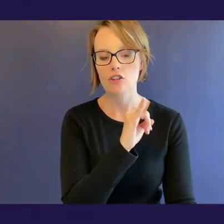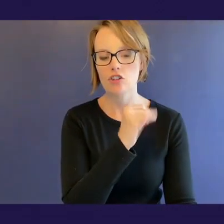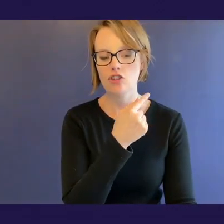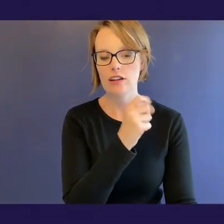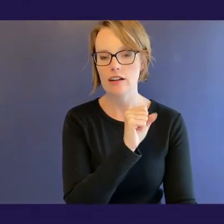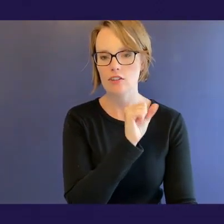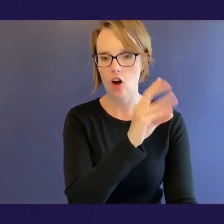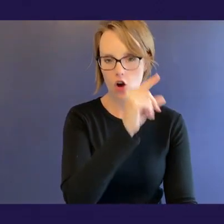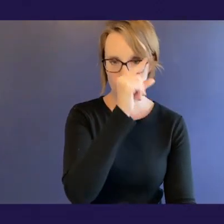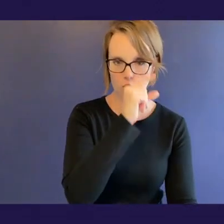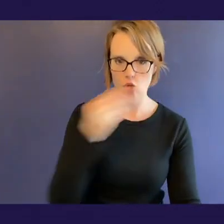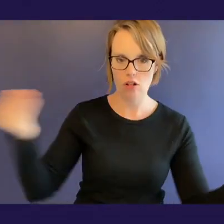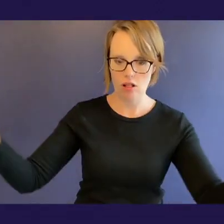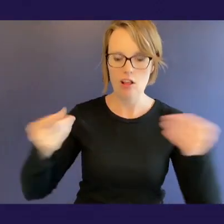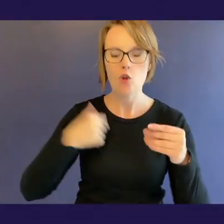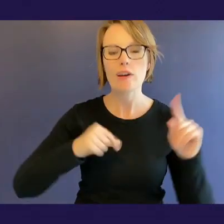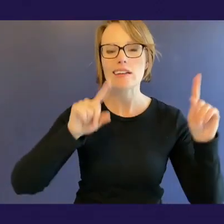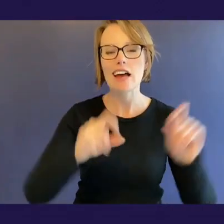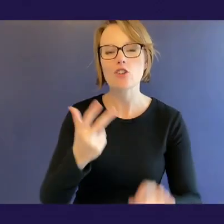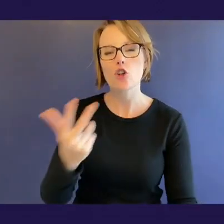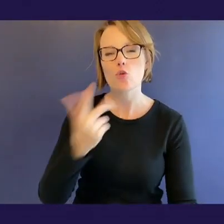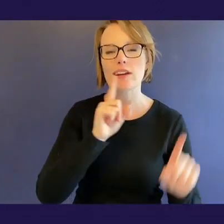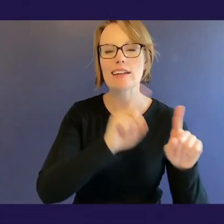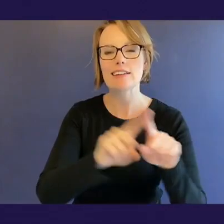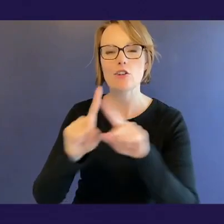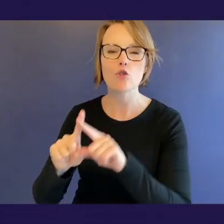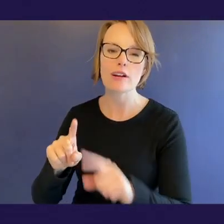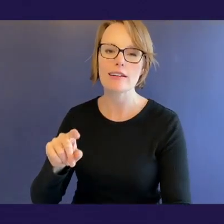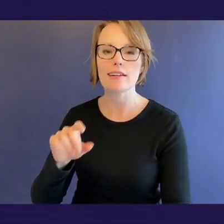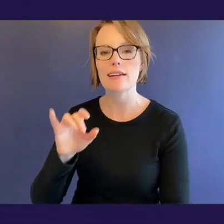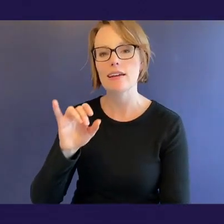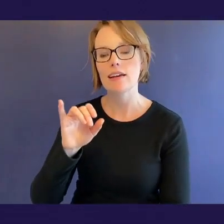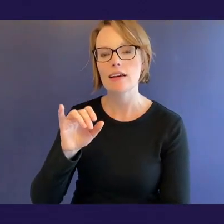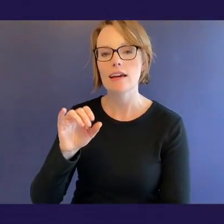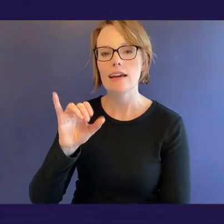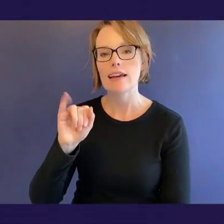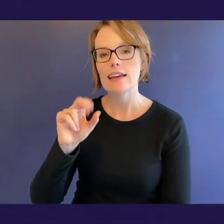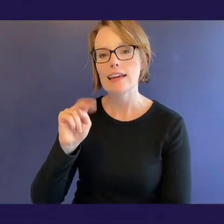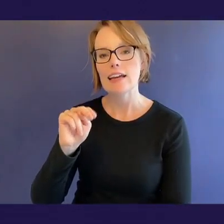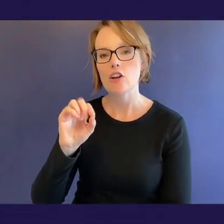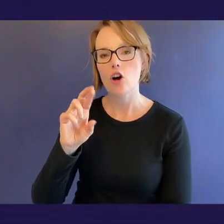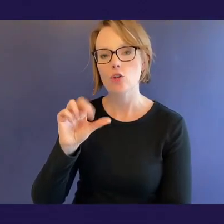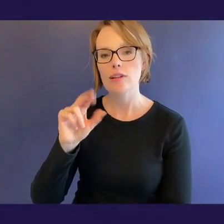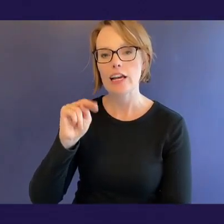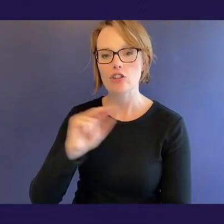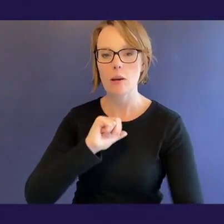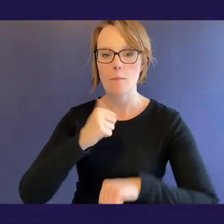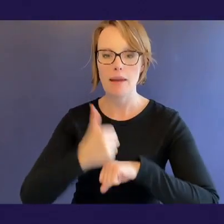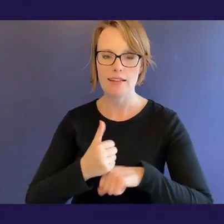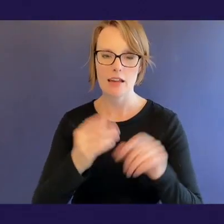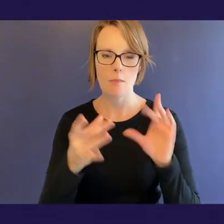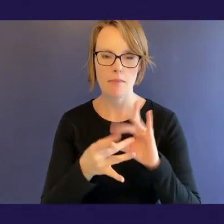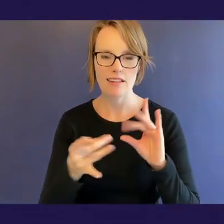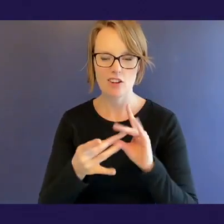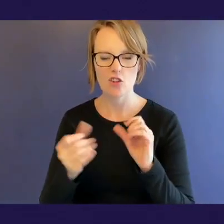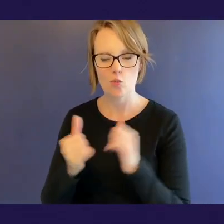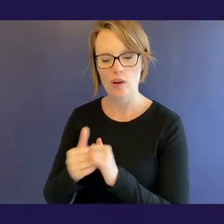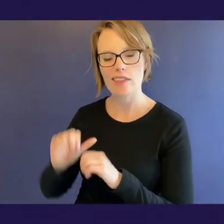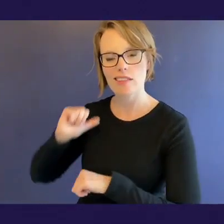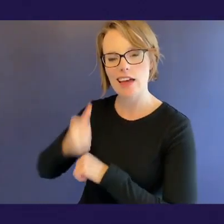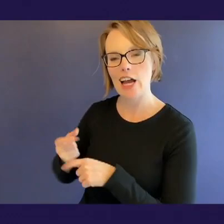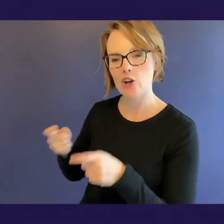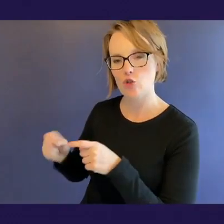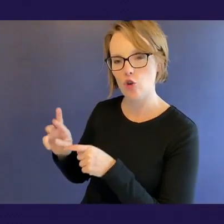different inoculation-based messages in a randomized controlled trial against a video where folks